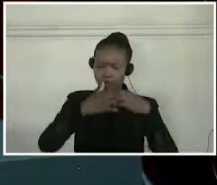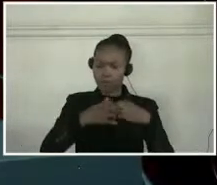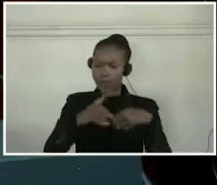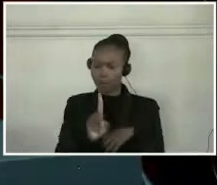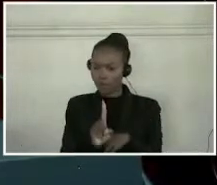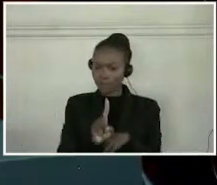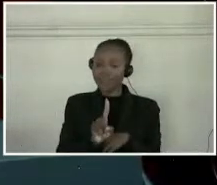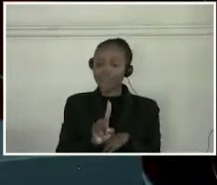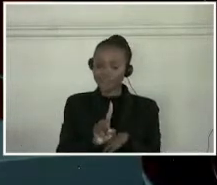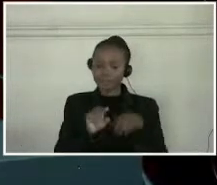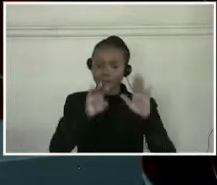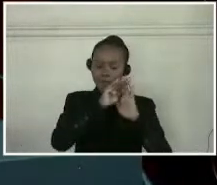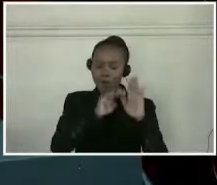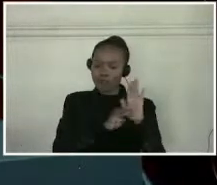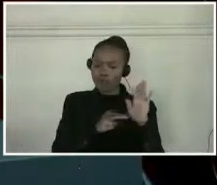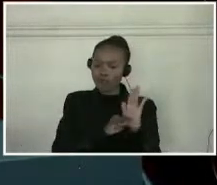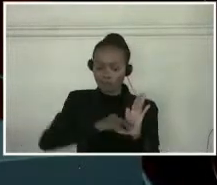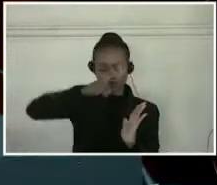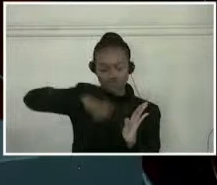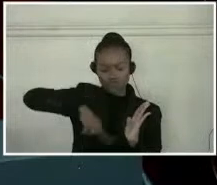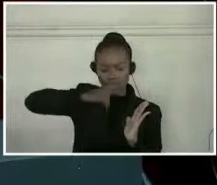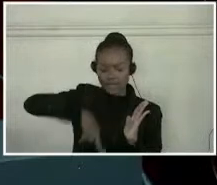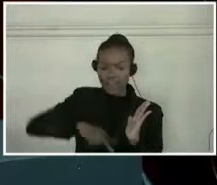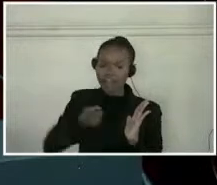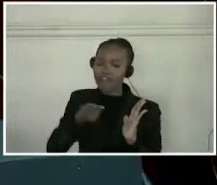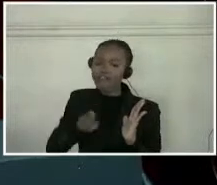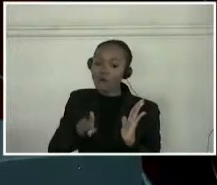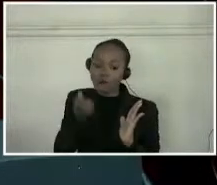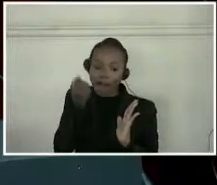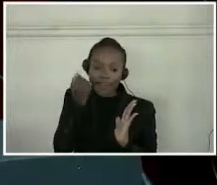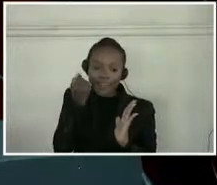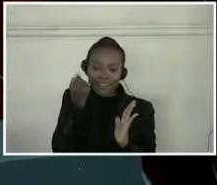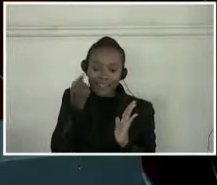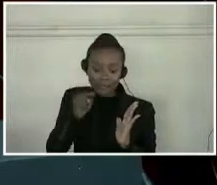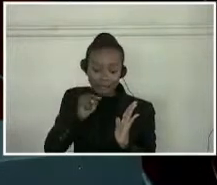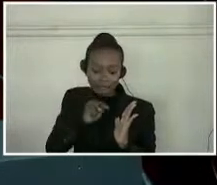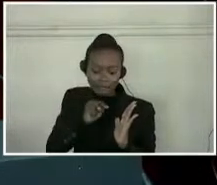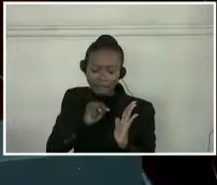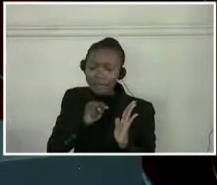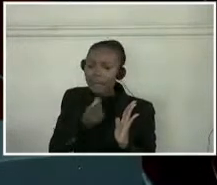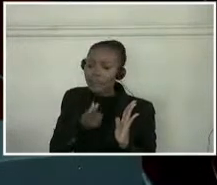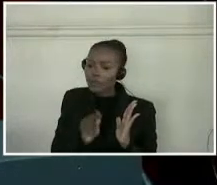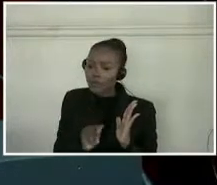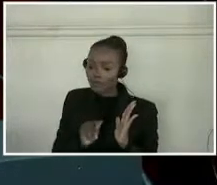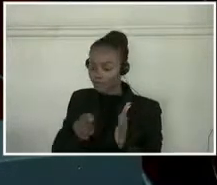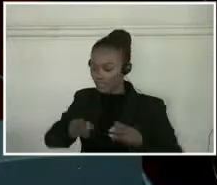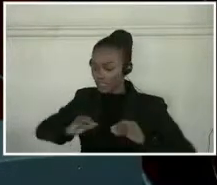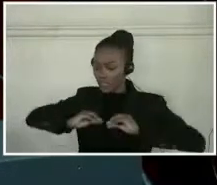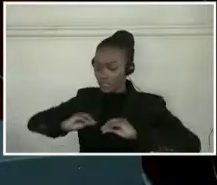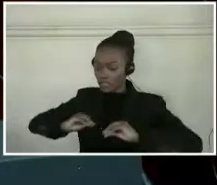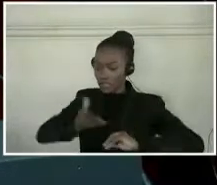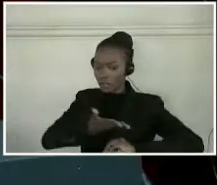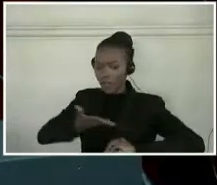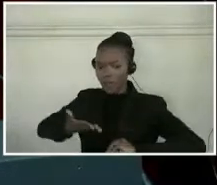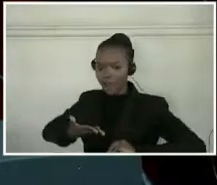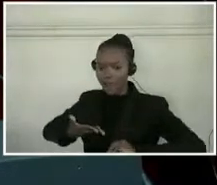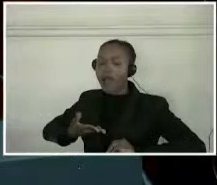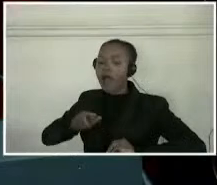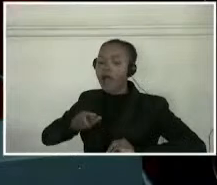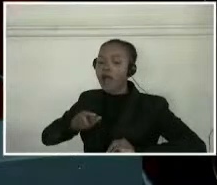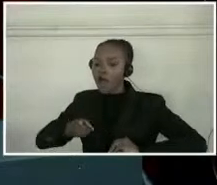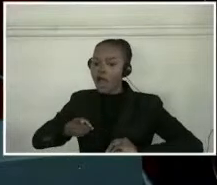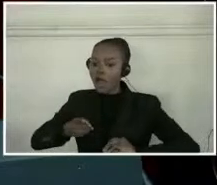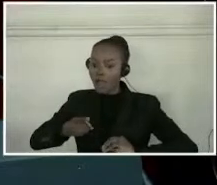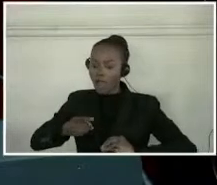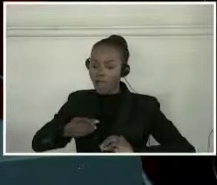sasana many local municipality this program teaches mothers to read to their kids in mother language